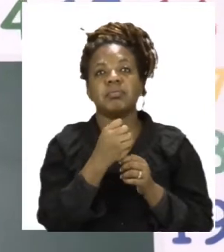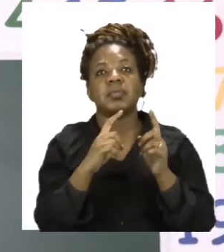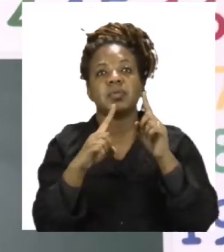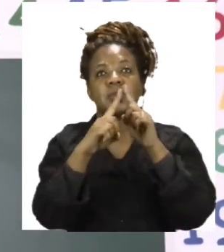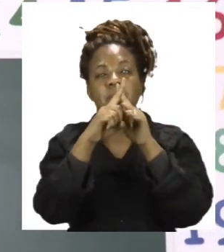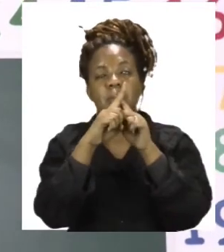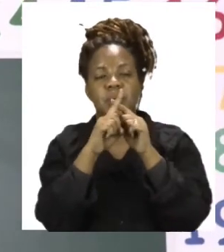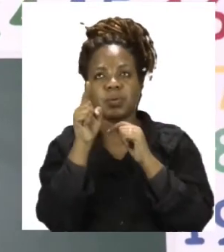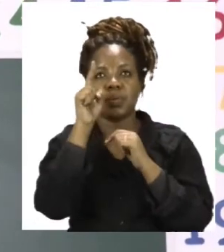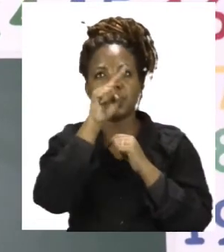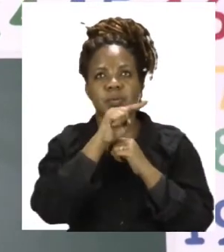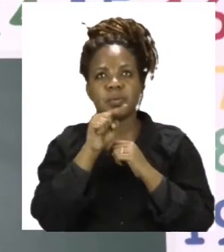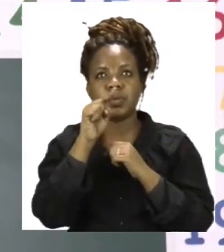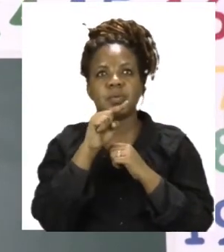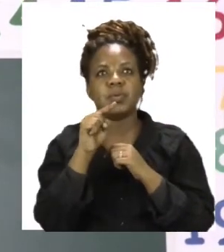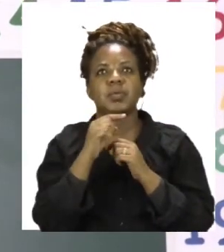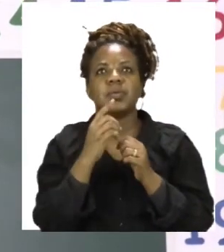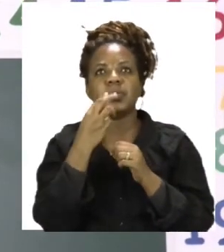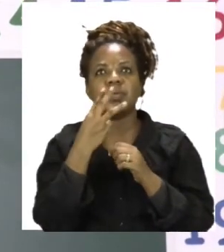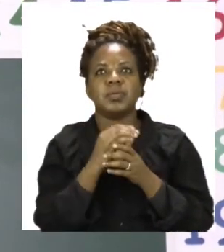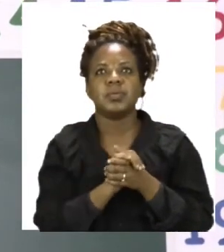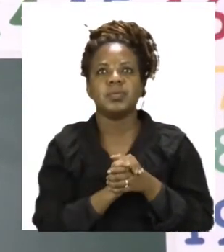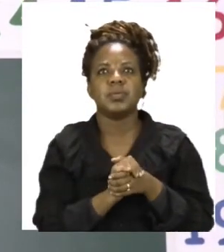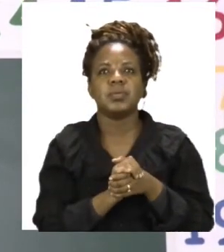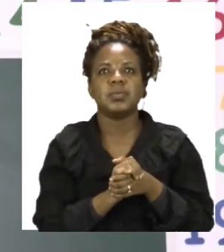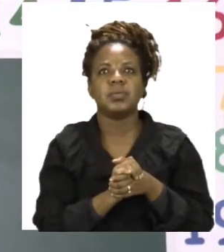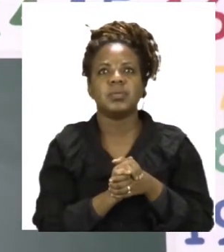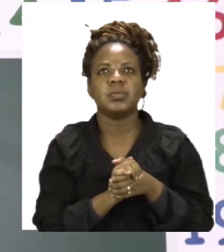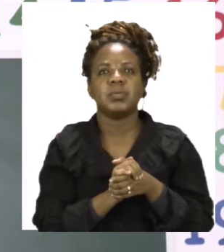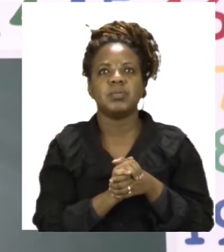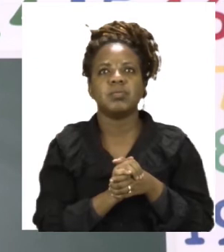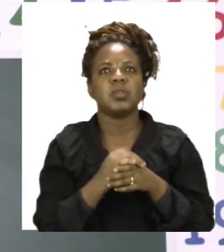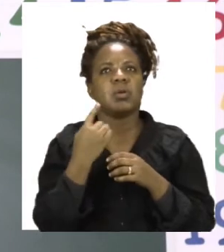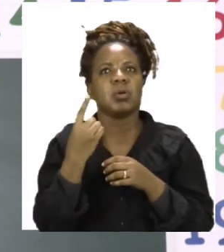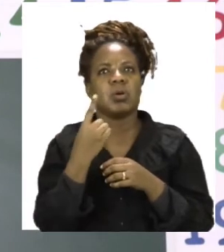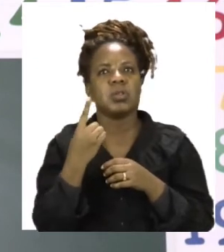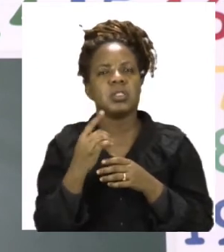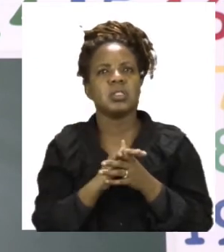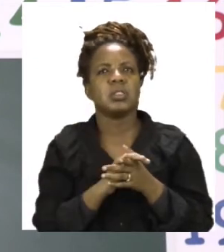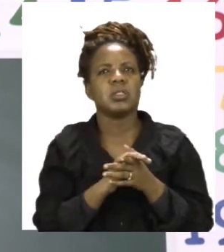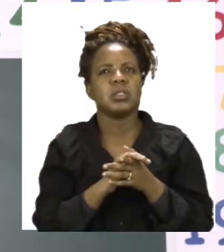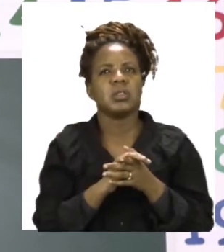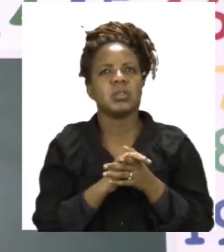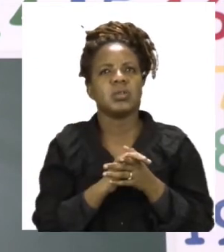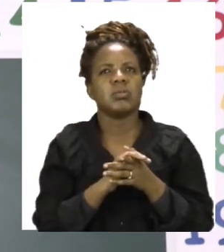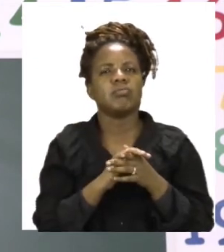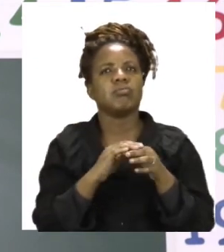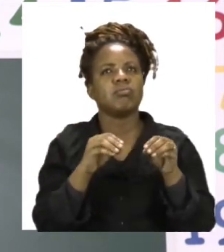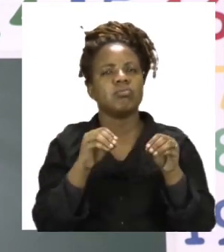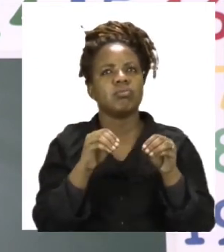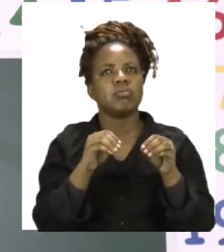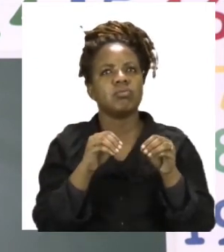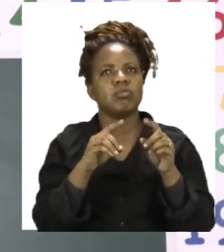circle, but I did not go all the way to 10. That is going to be your job. So I want to teach you how you get